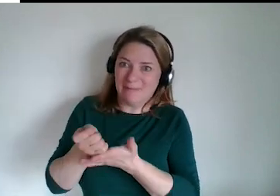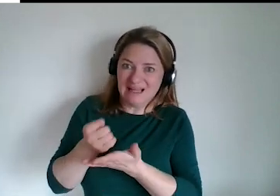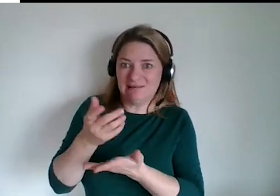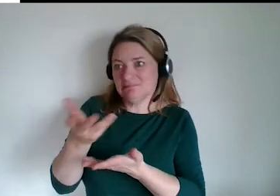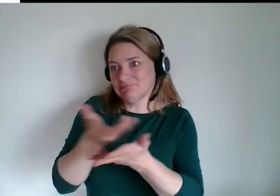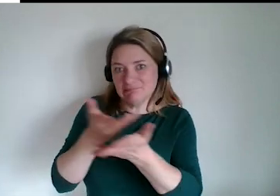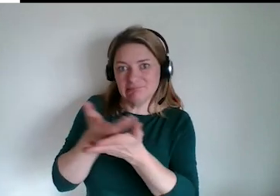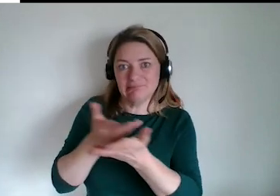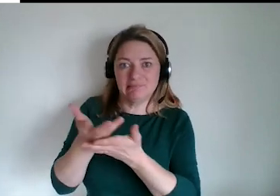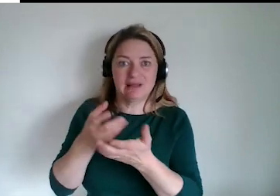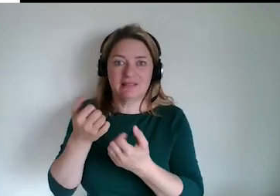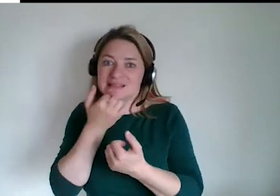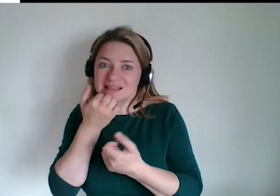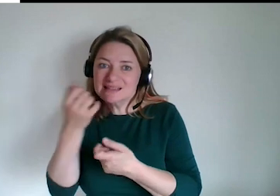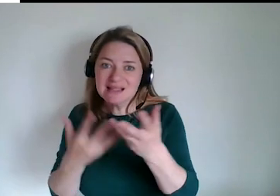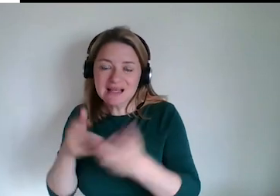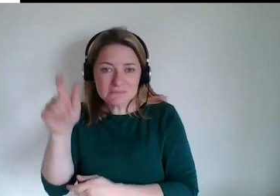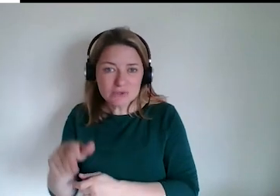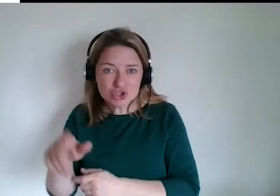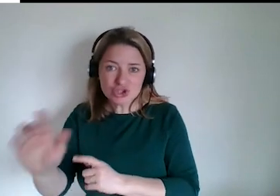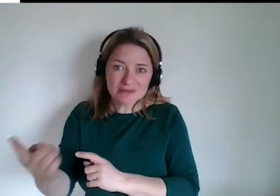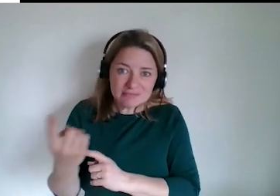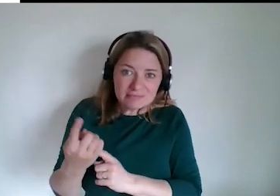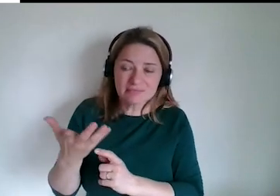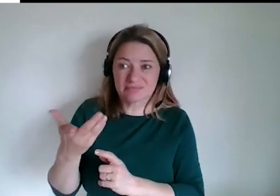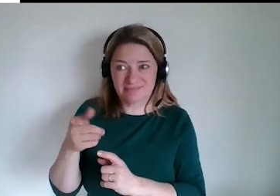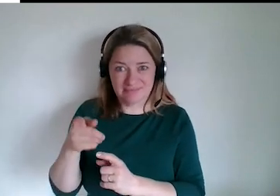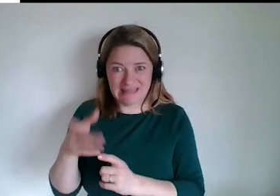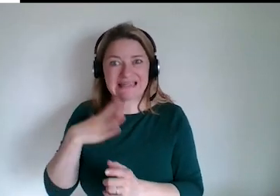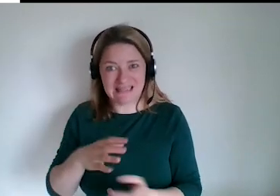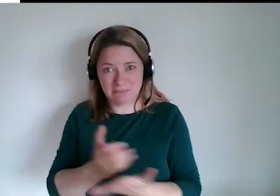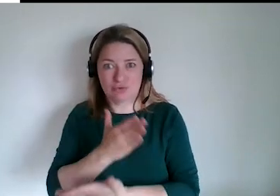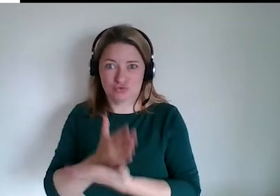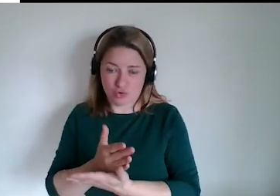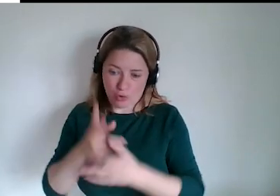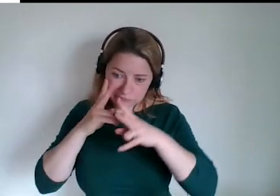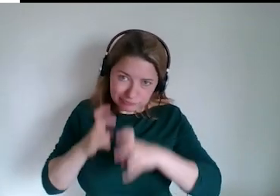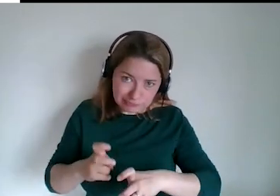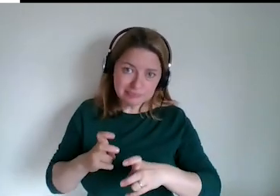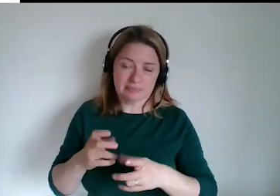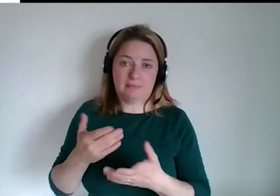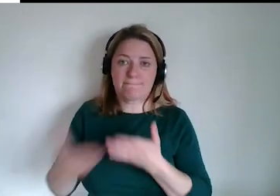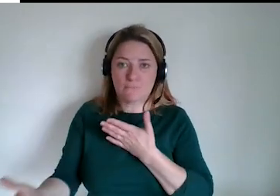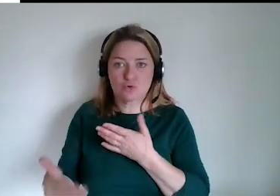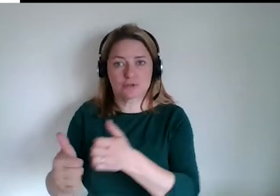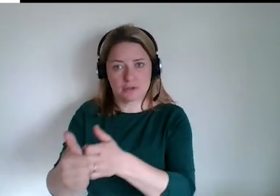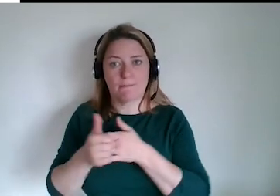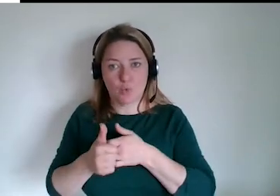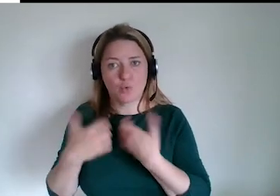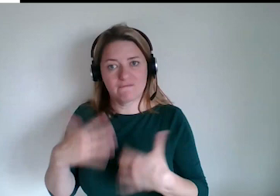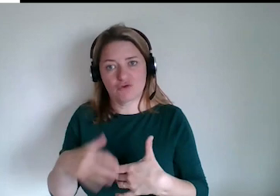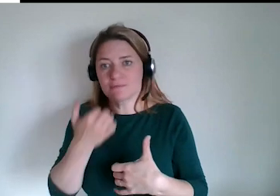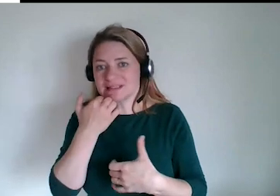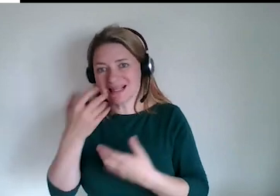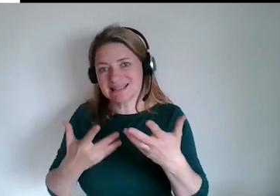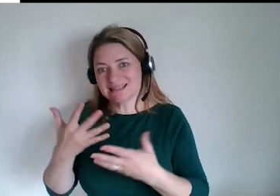on the telephone to the stats person at the local university. And actually you need to have more comprehensive statistical support than that to be able to get the